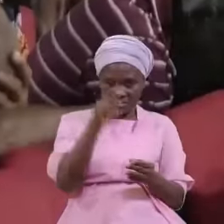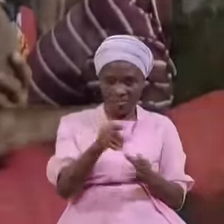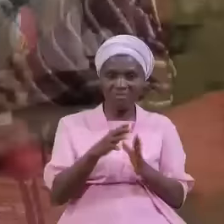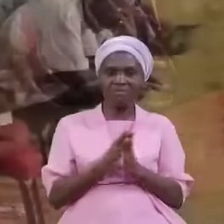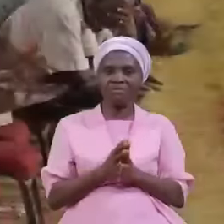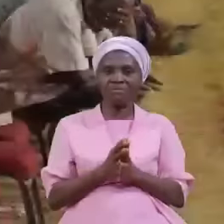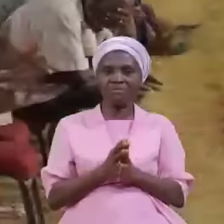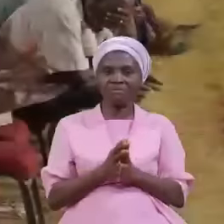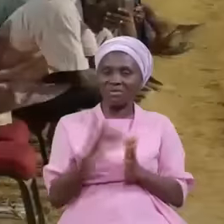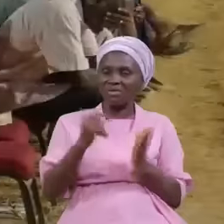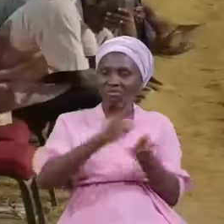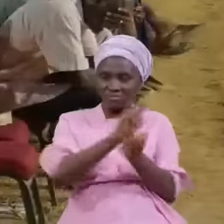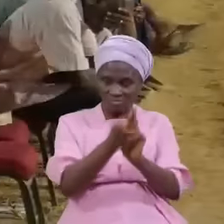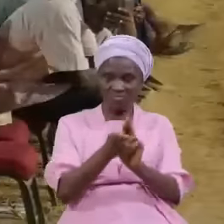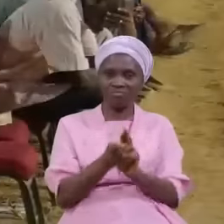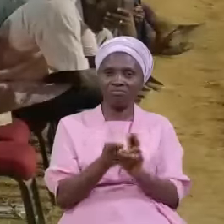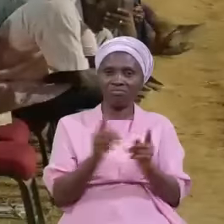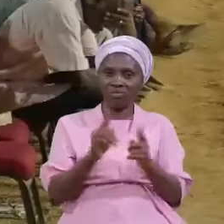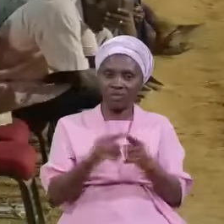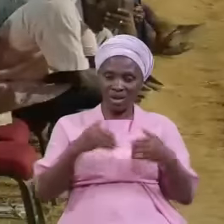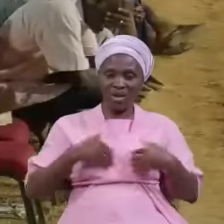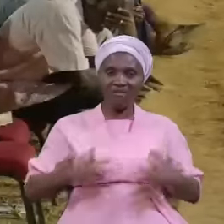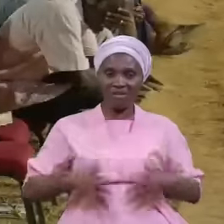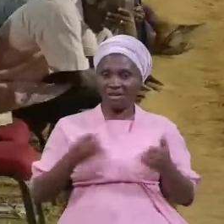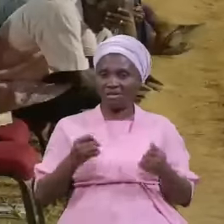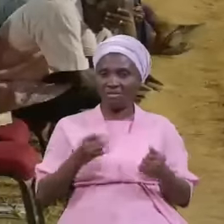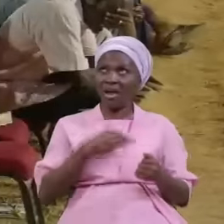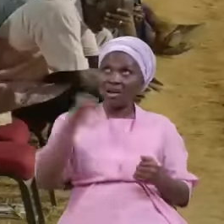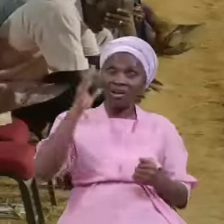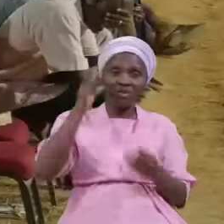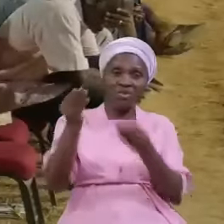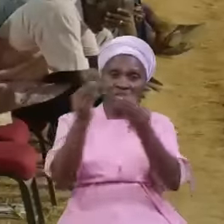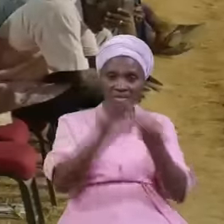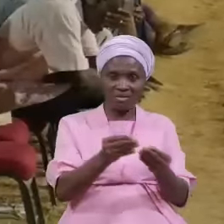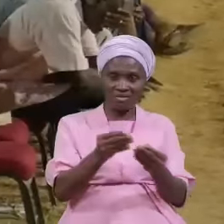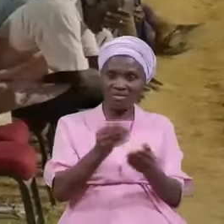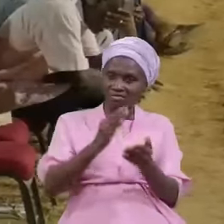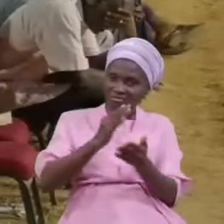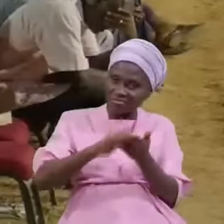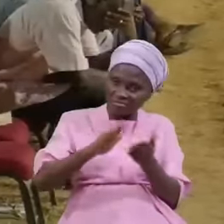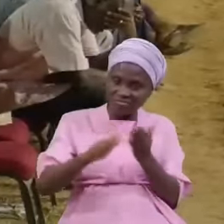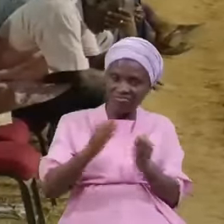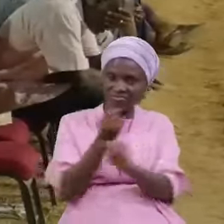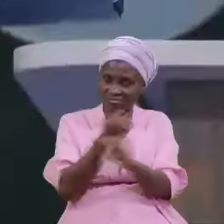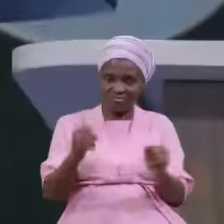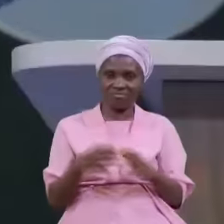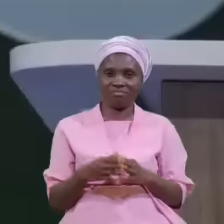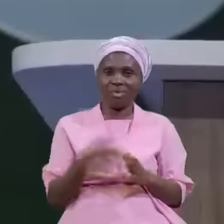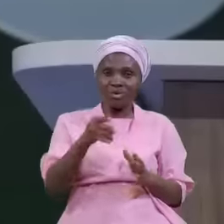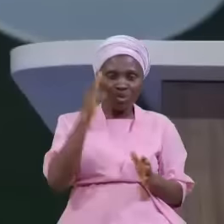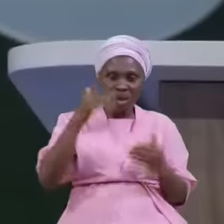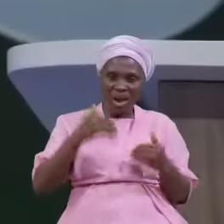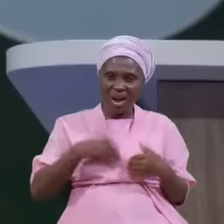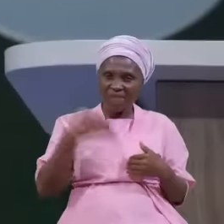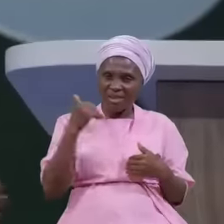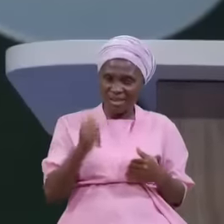repentance towards life and salvation, forgiveness, there'll be a definite change, and